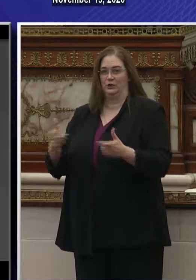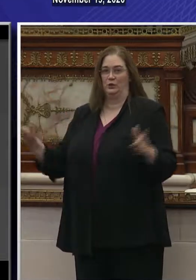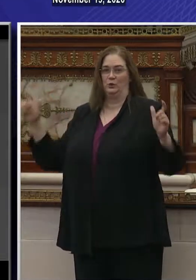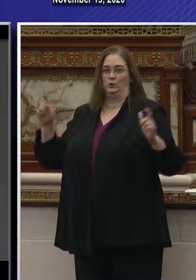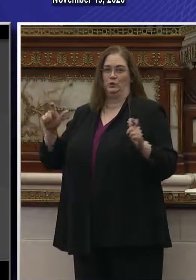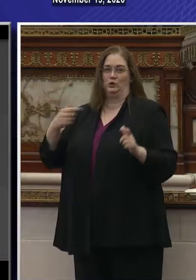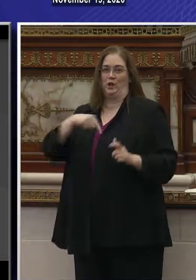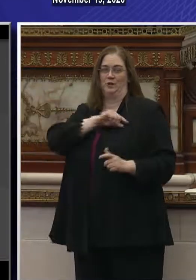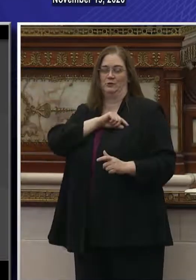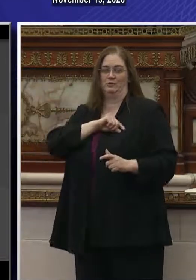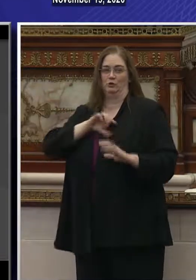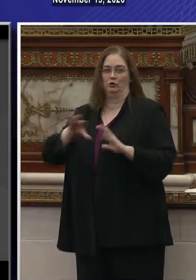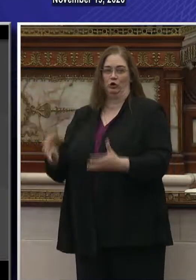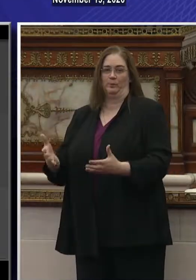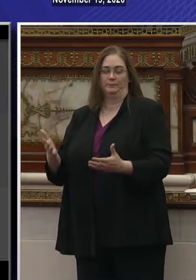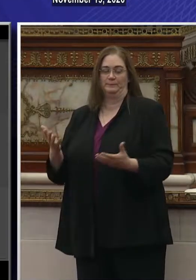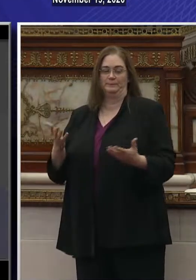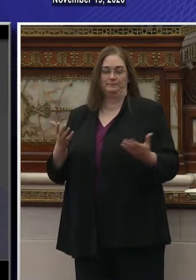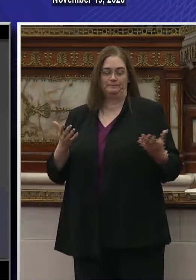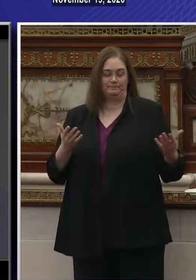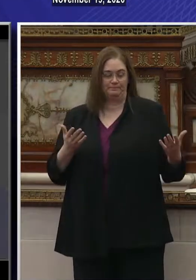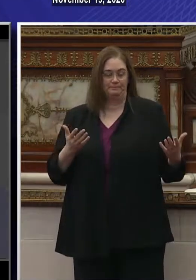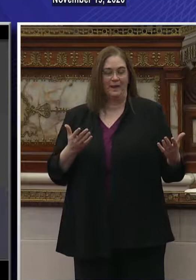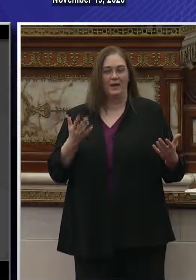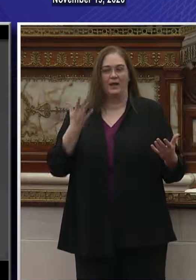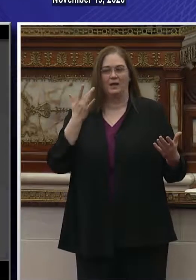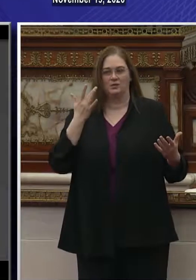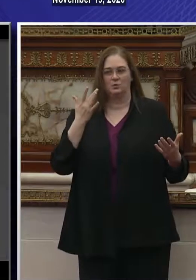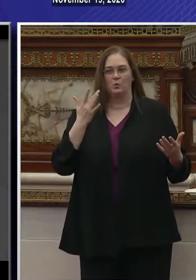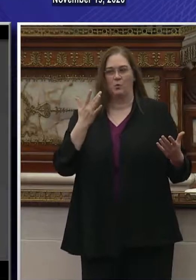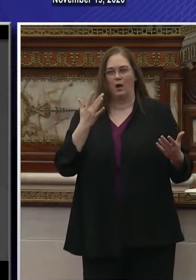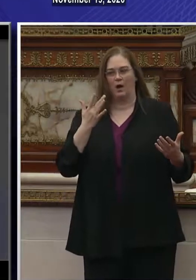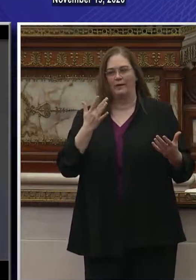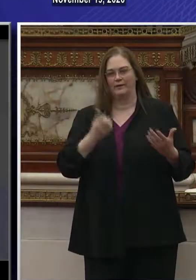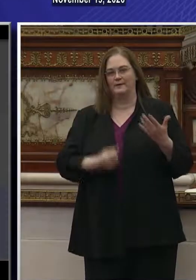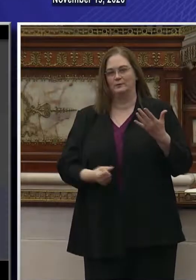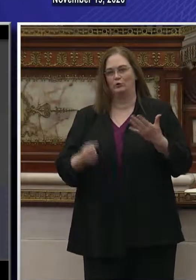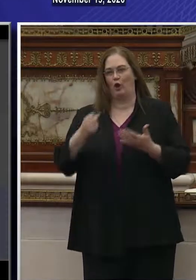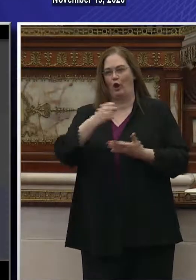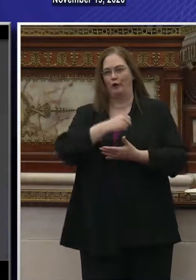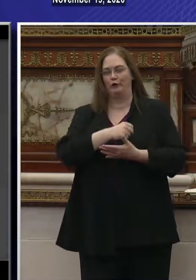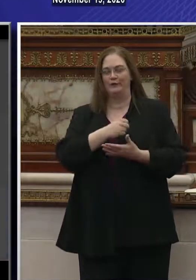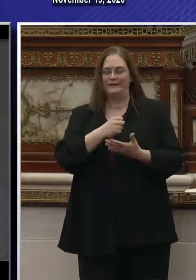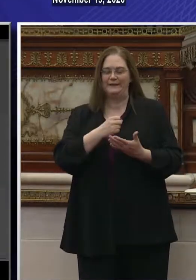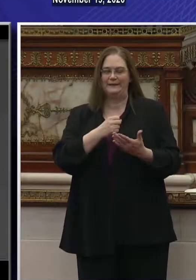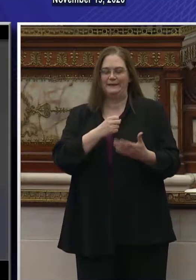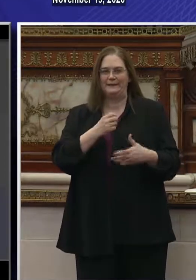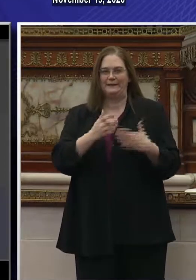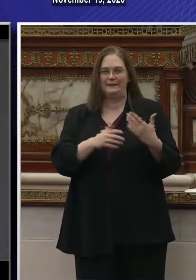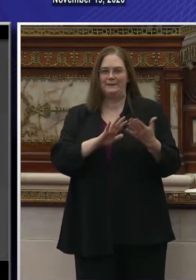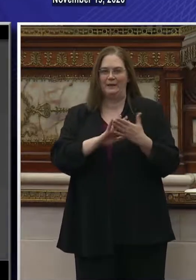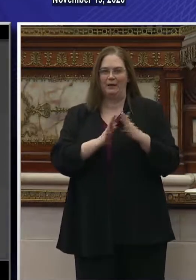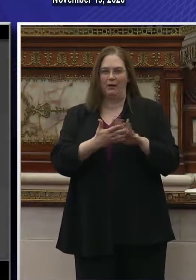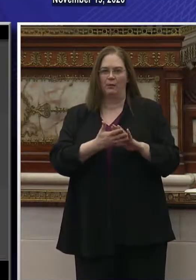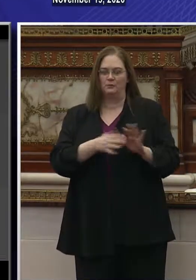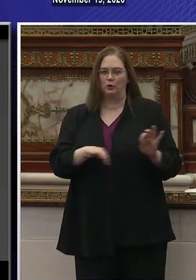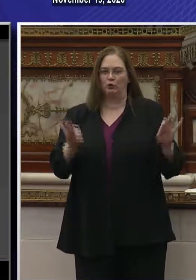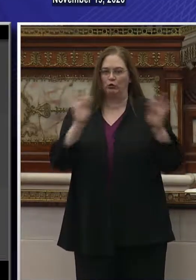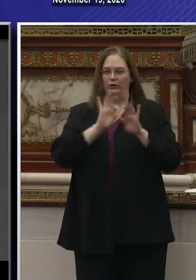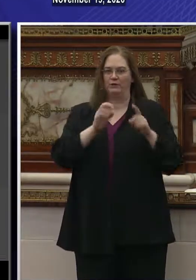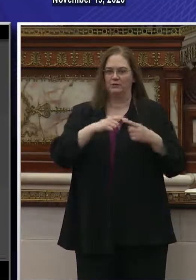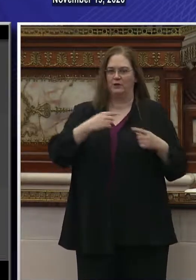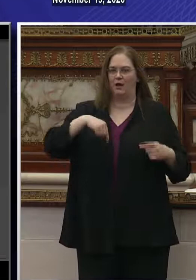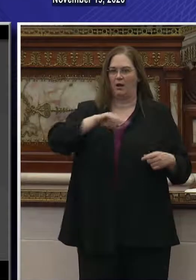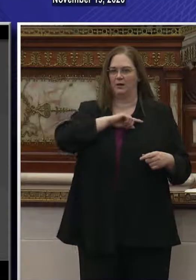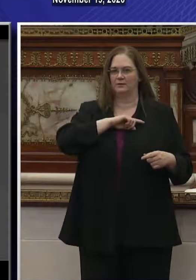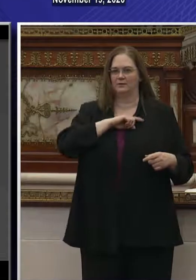eligible population. So that's why this priority schemes become so critical to us.